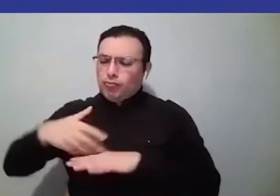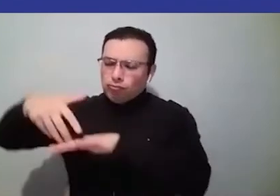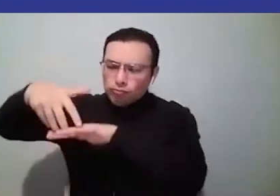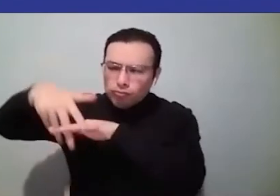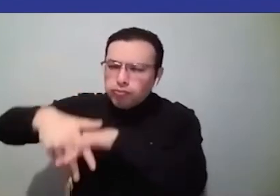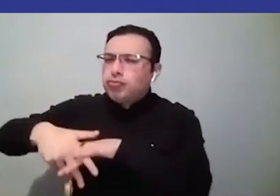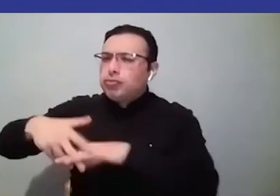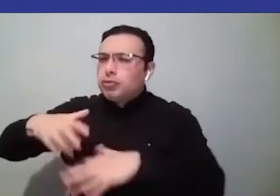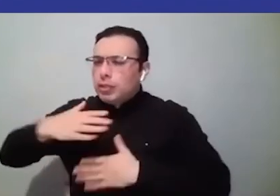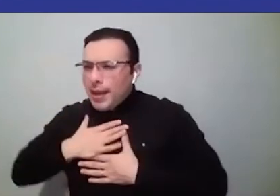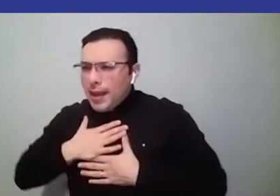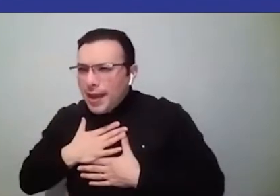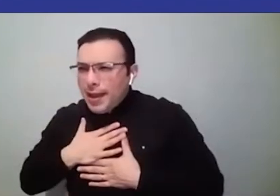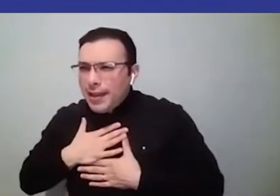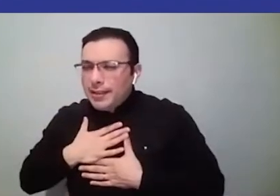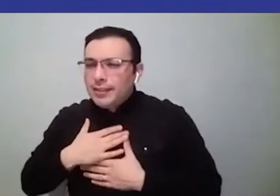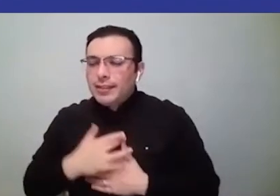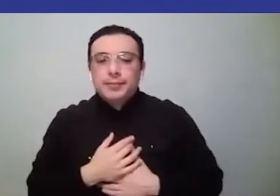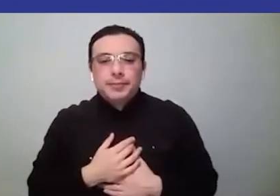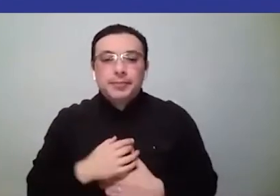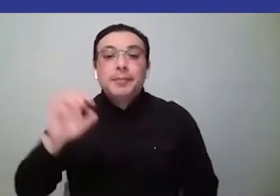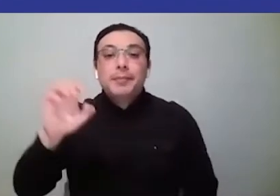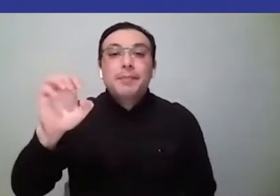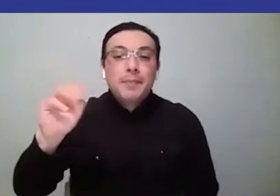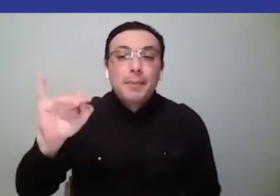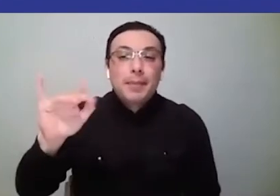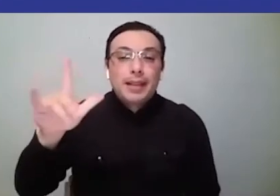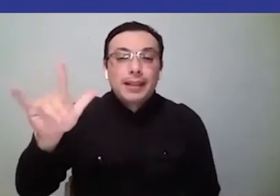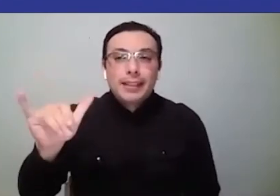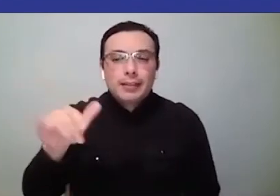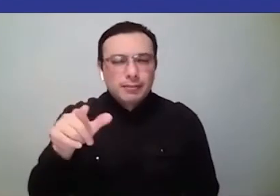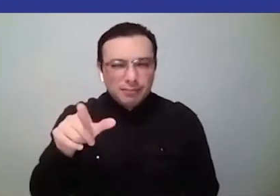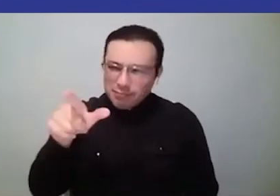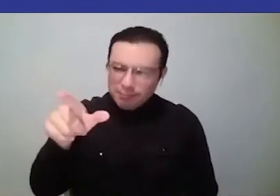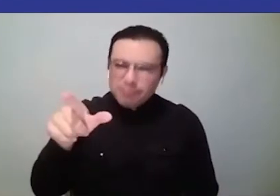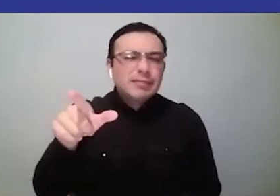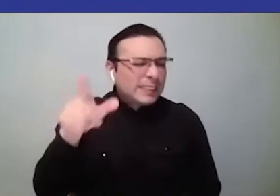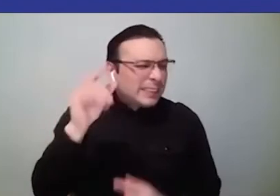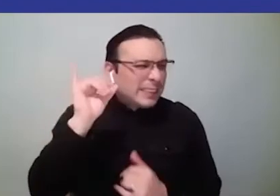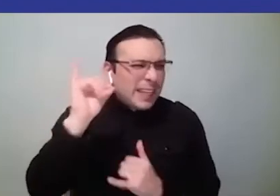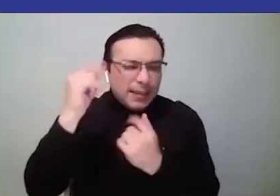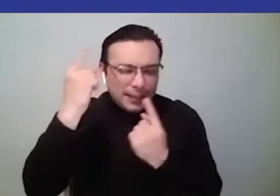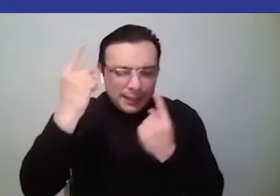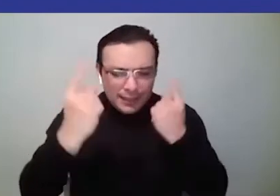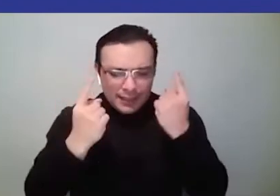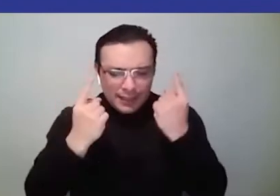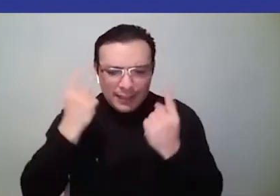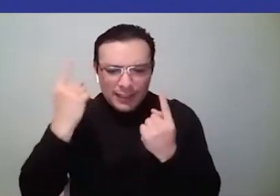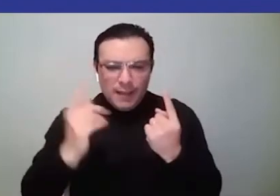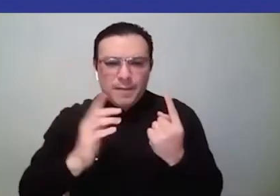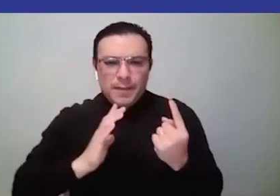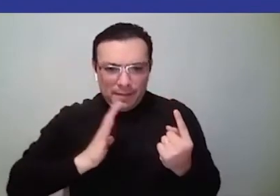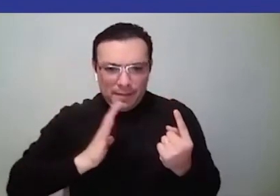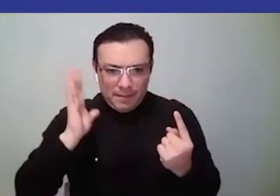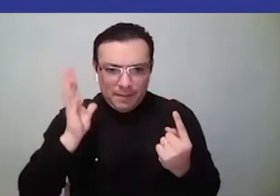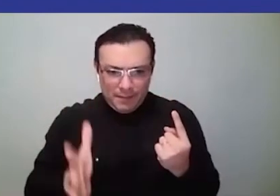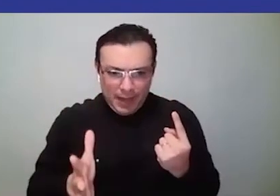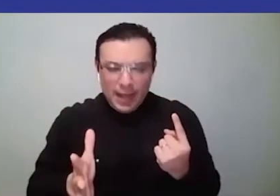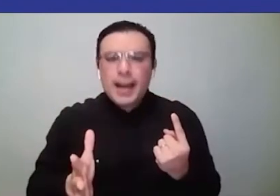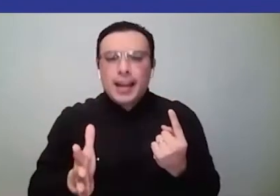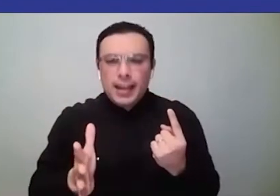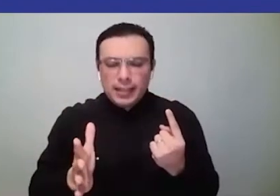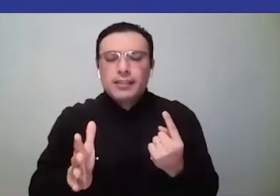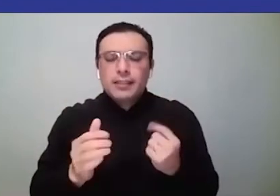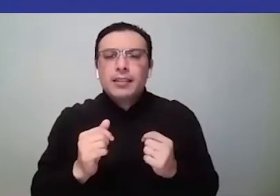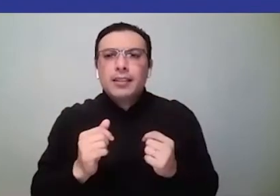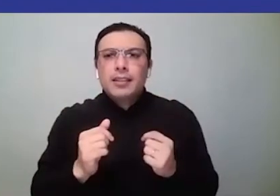archive be infused with community, but I also wonder about how archive can build community.